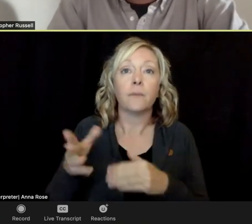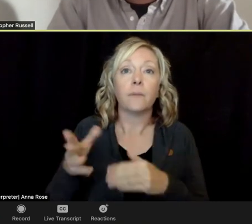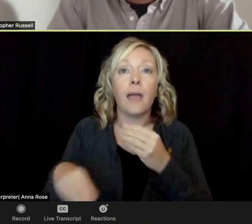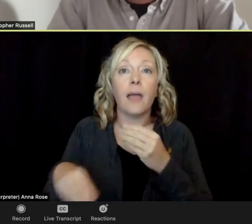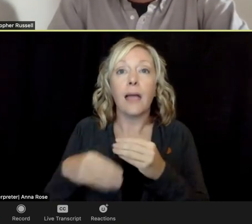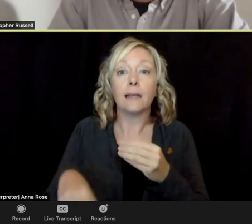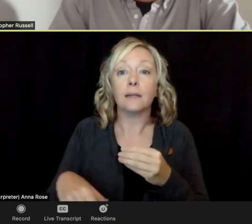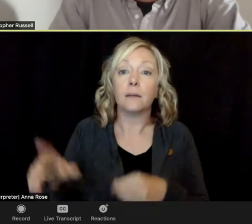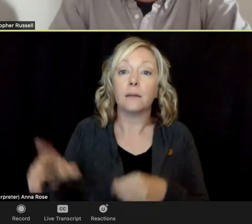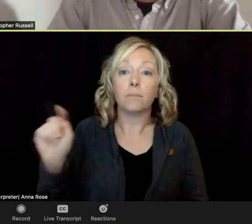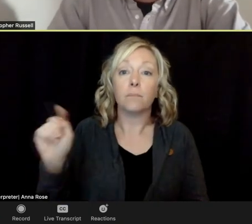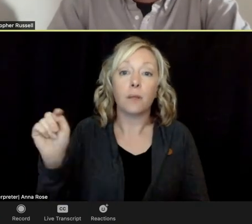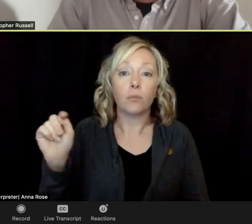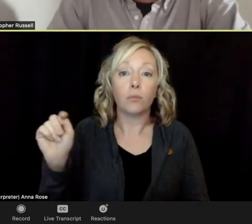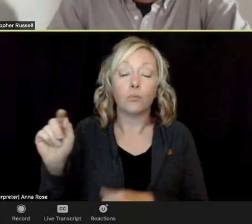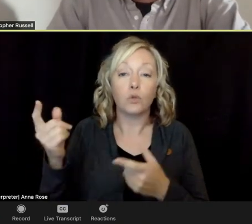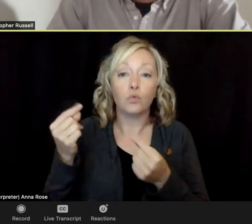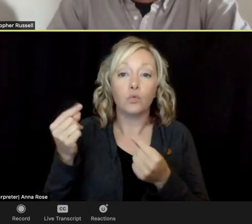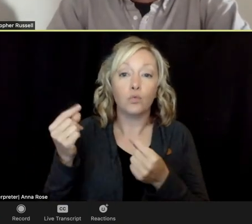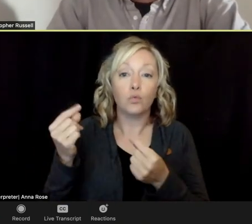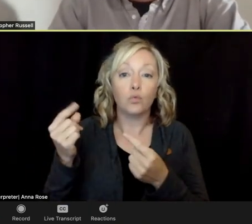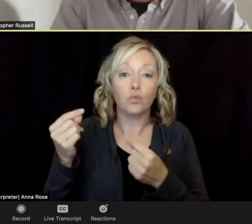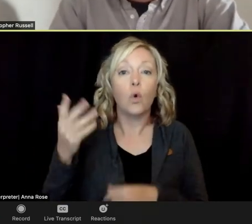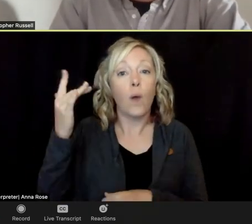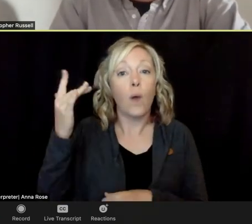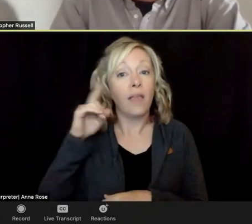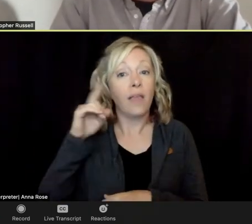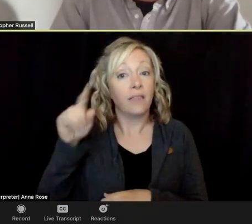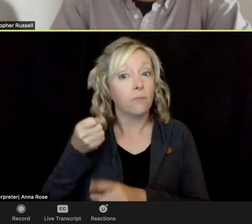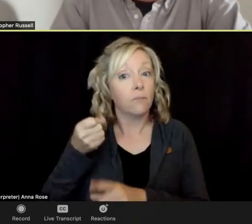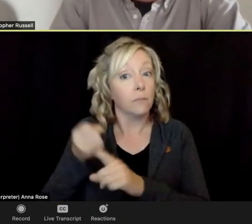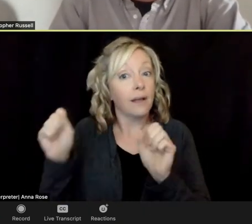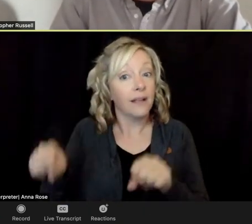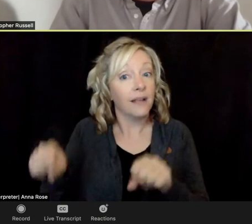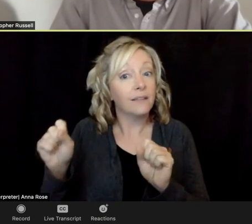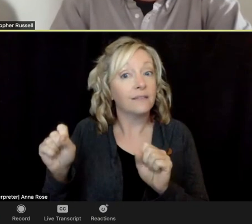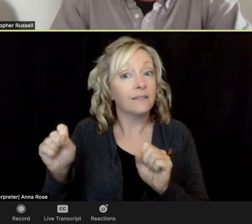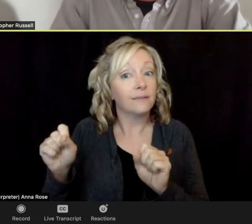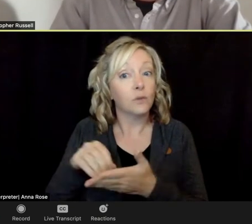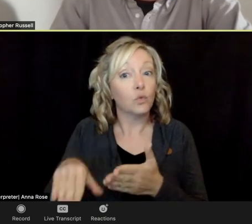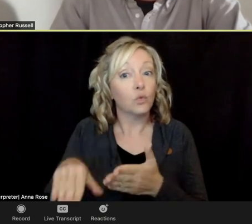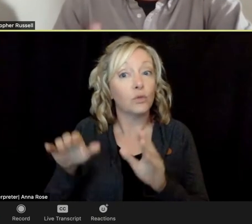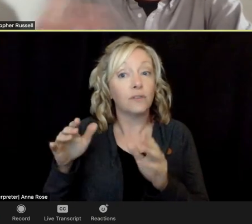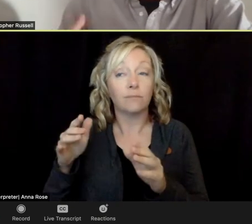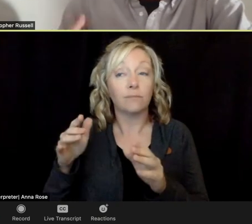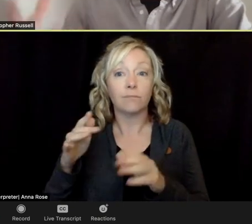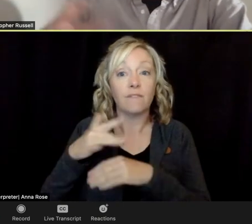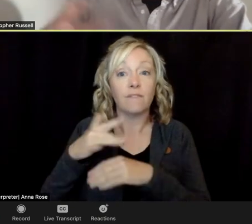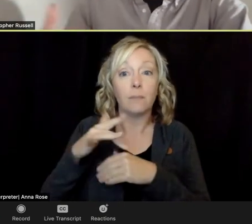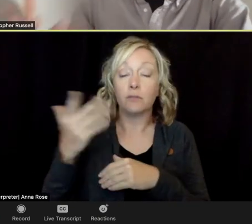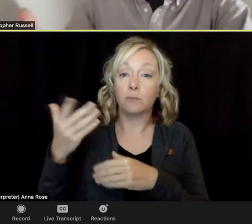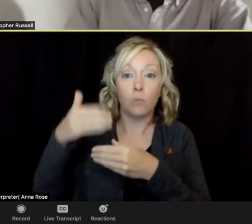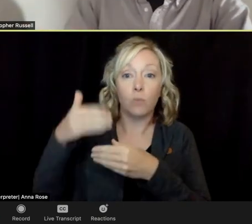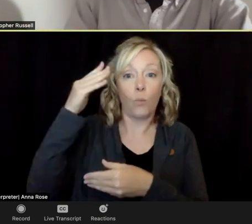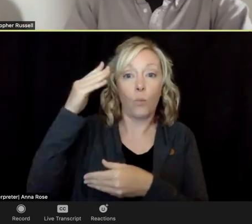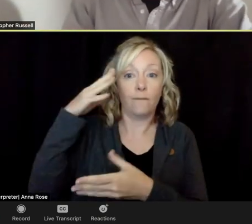added elimination activity because I think that has a big impact on a student's availability and their